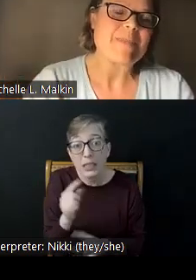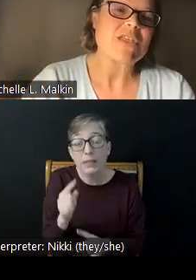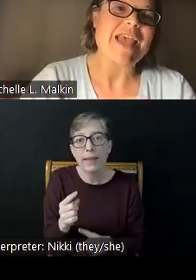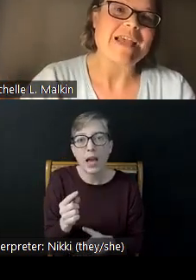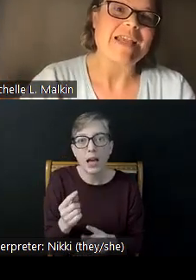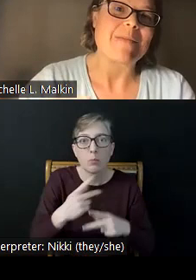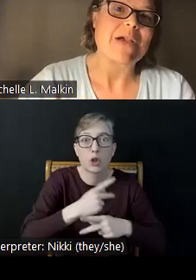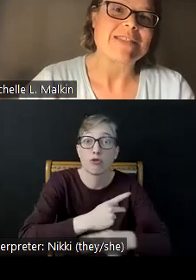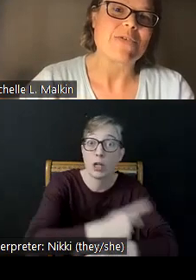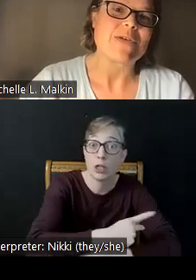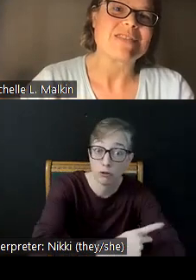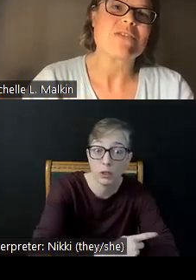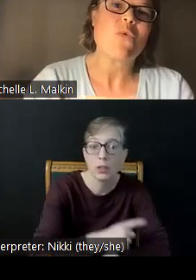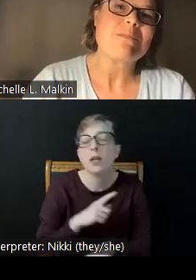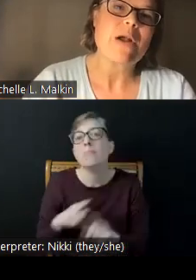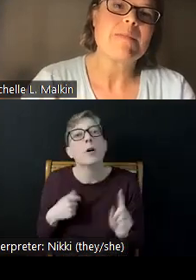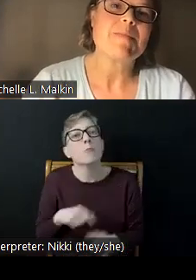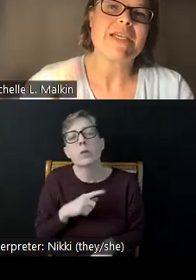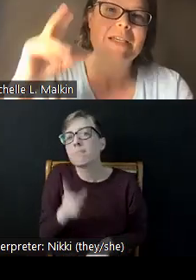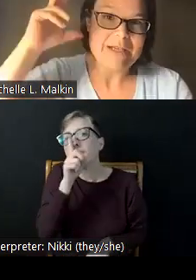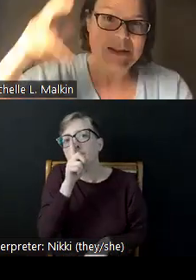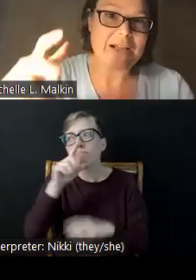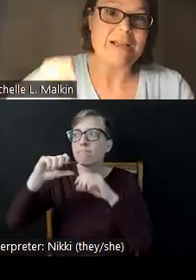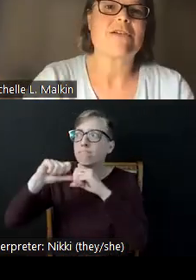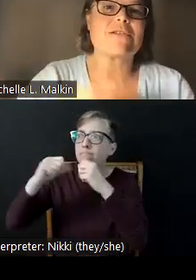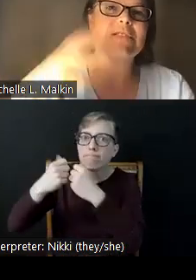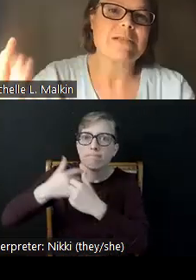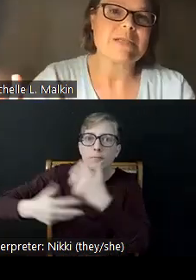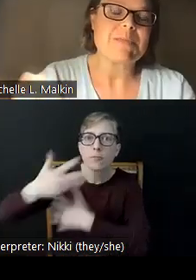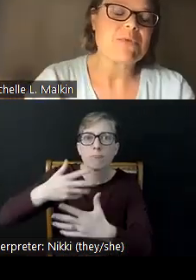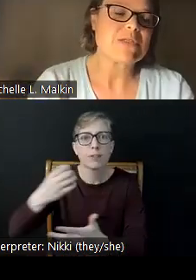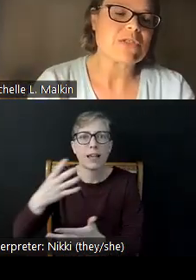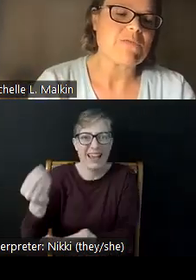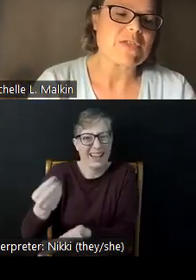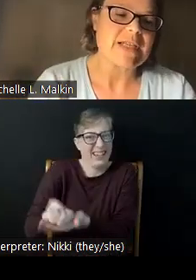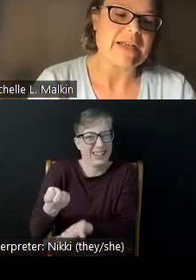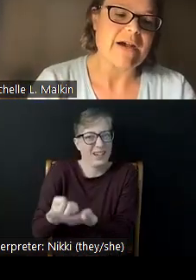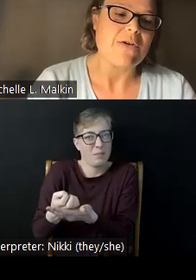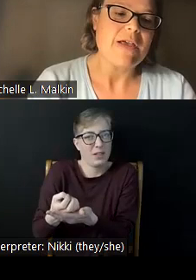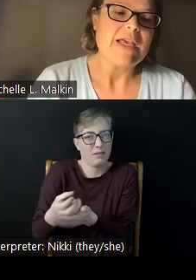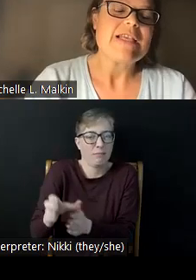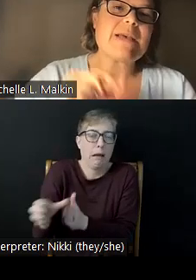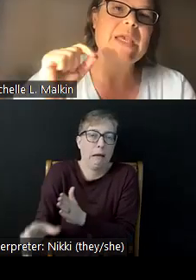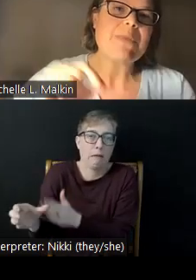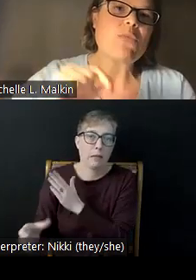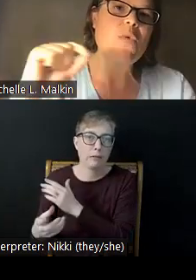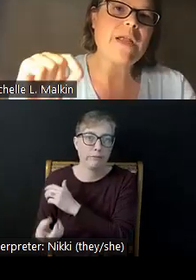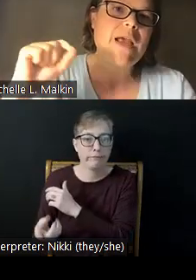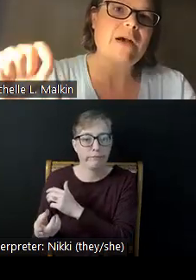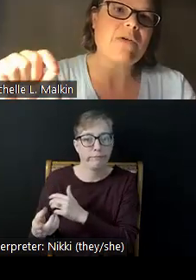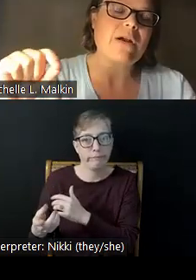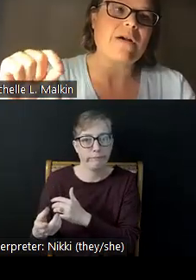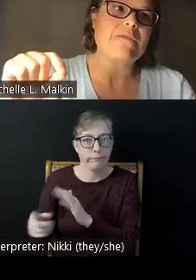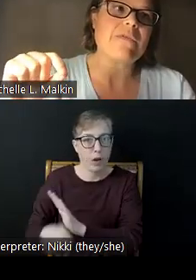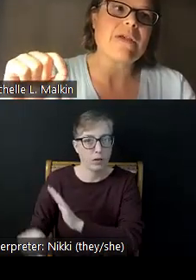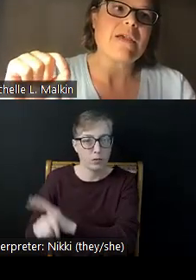and especially the economic consequences. So what probably likely occurs that some of my research is focused on now is that people run